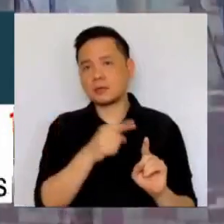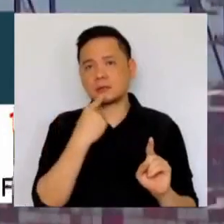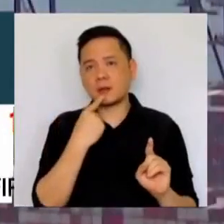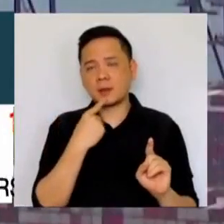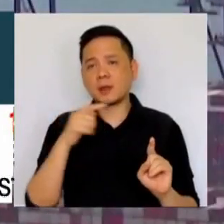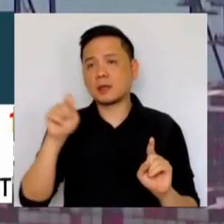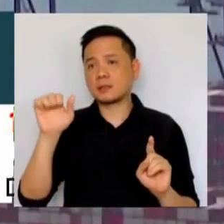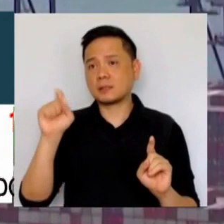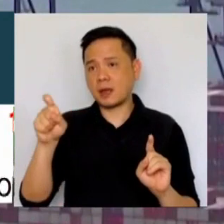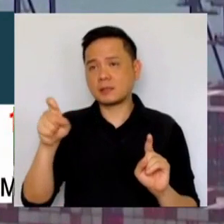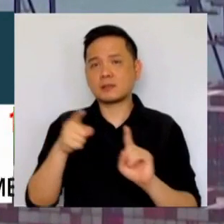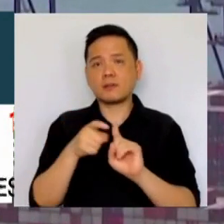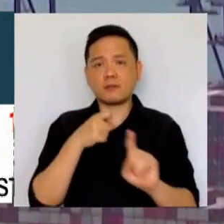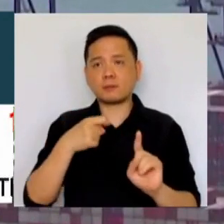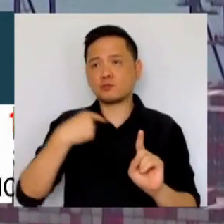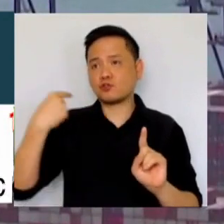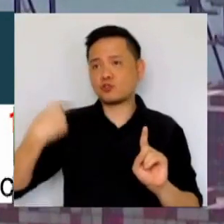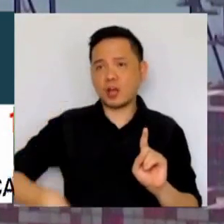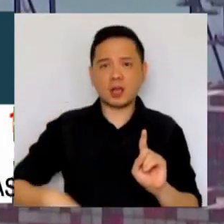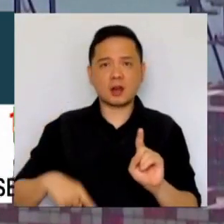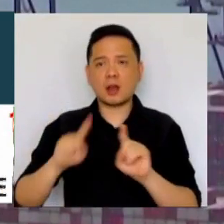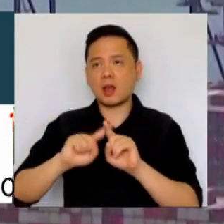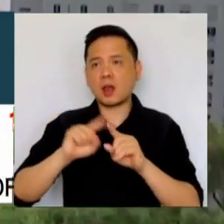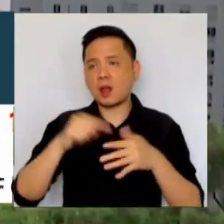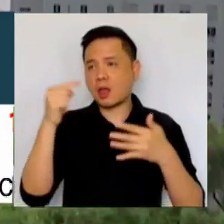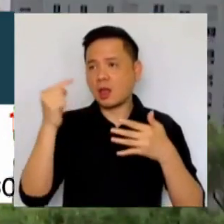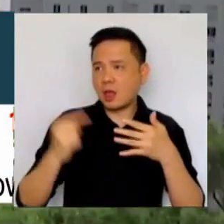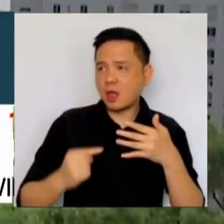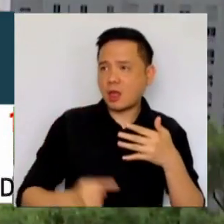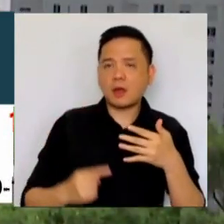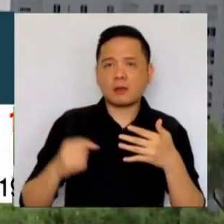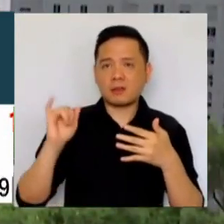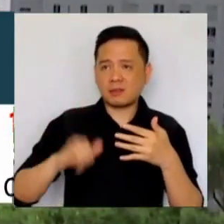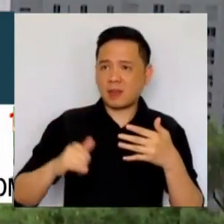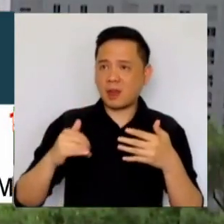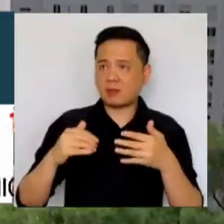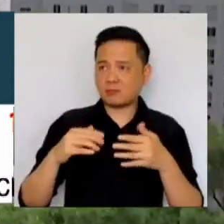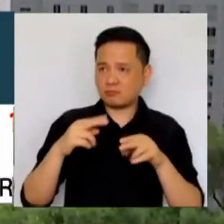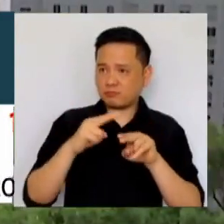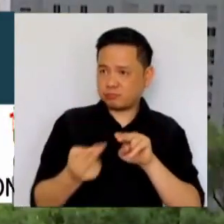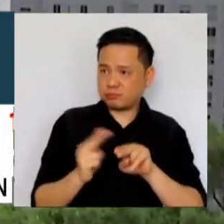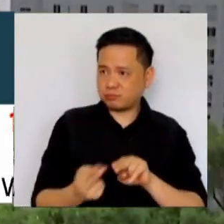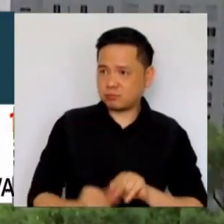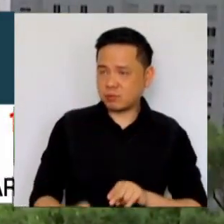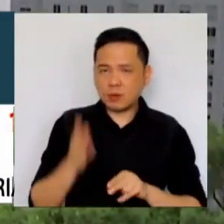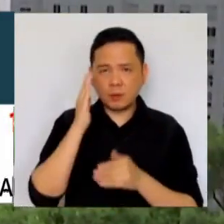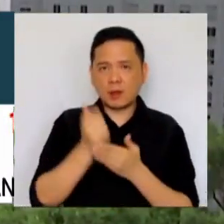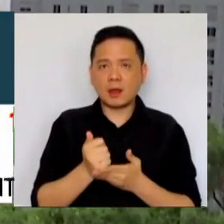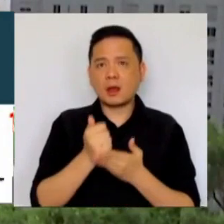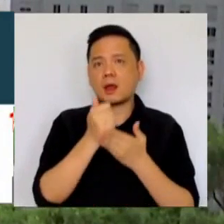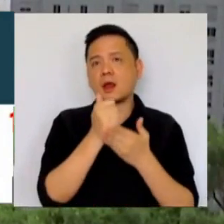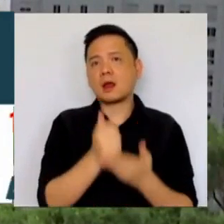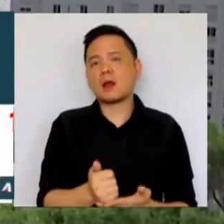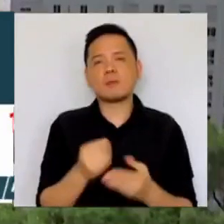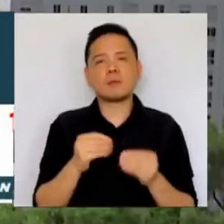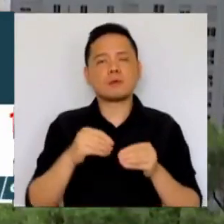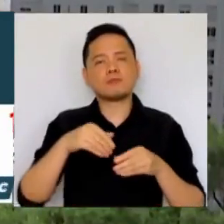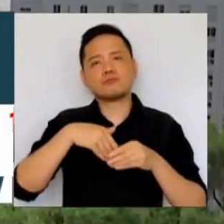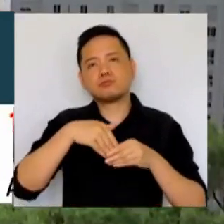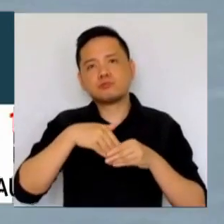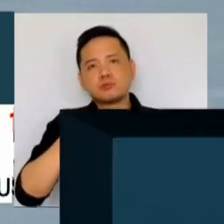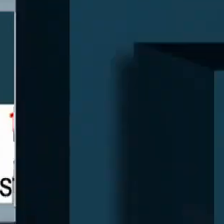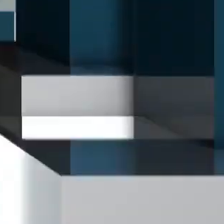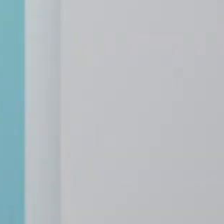imported goods from China through a revived exclusion process could help ease some inflationary pressures.